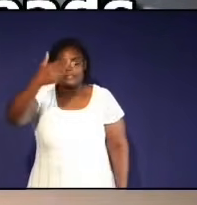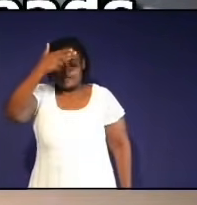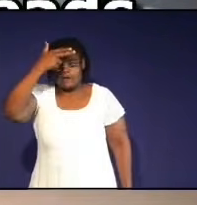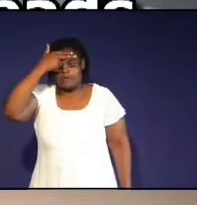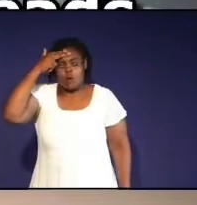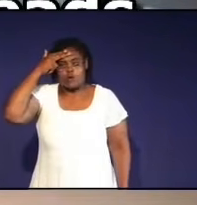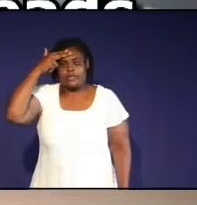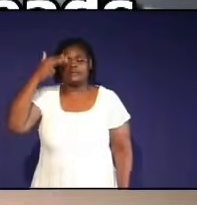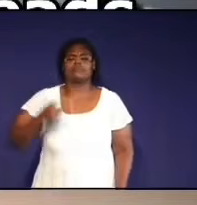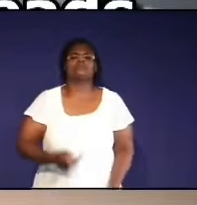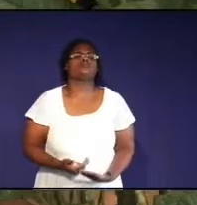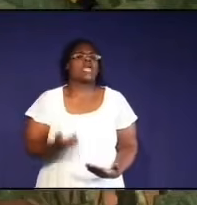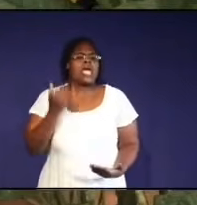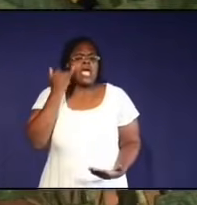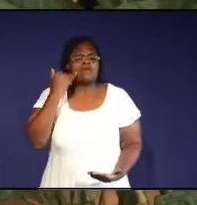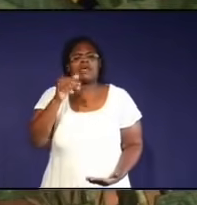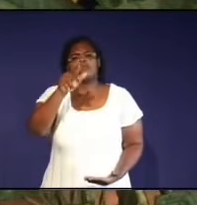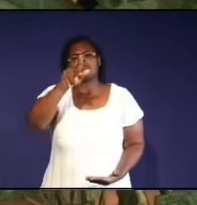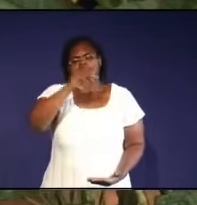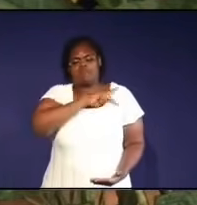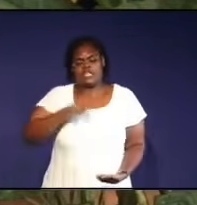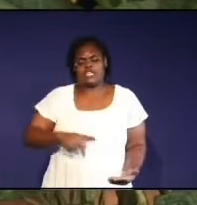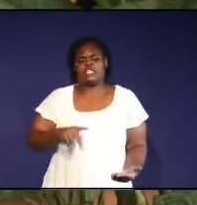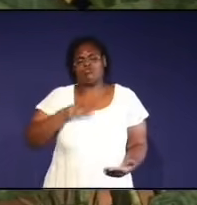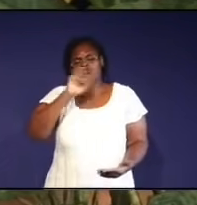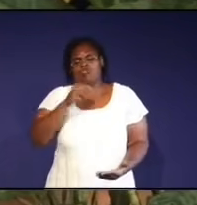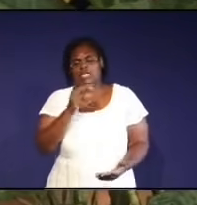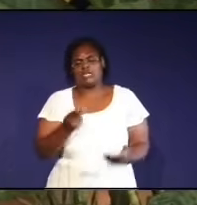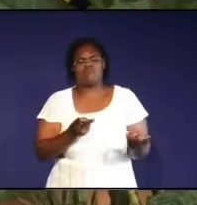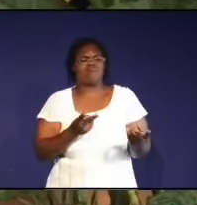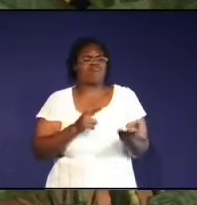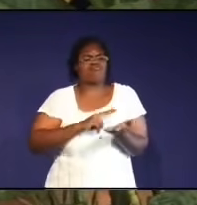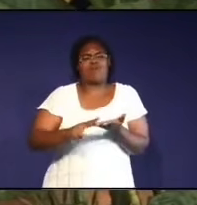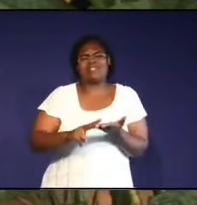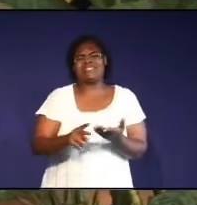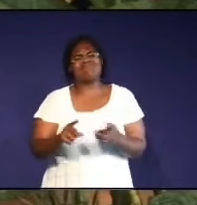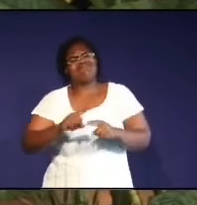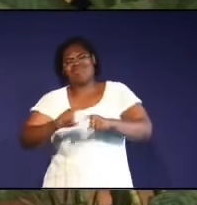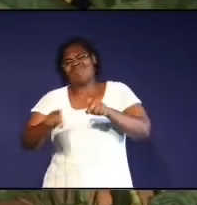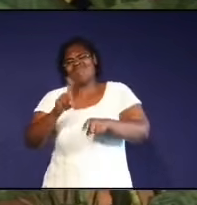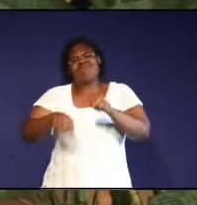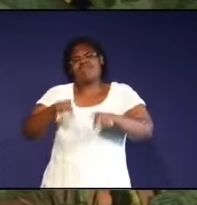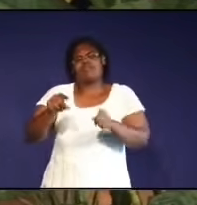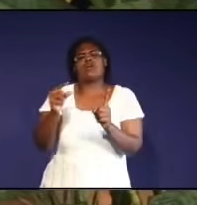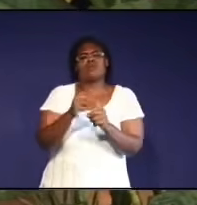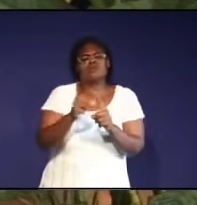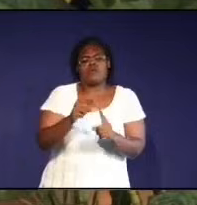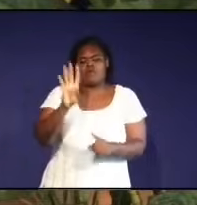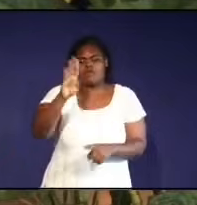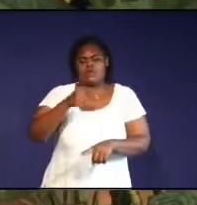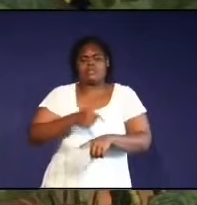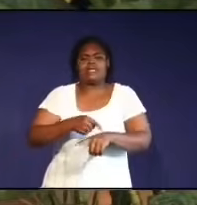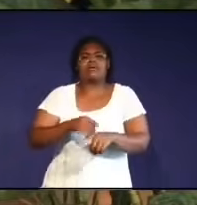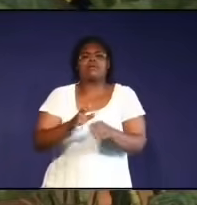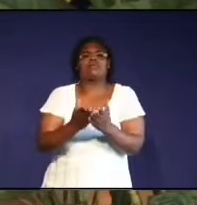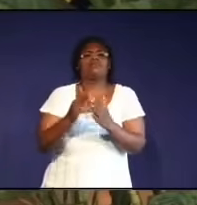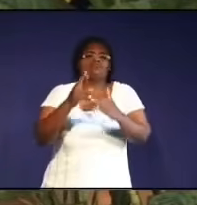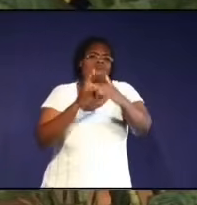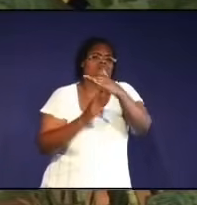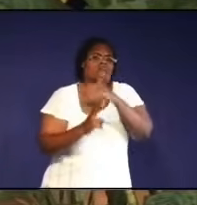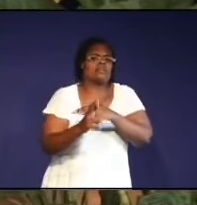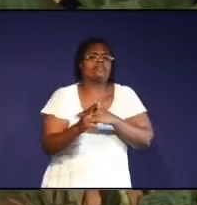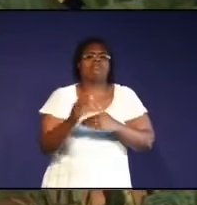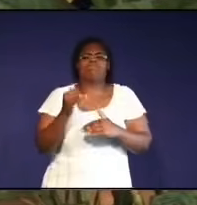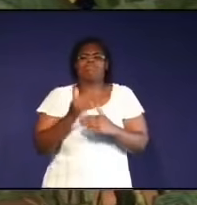the wording may be slightly different. There are four times in the book of Revelation that you